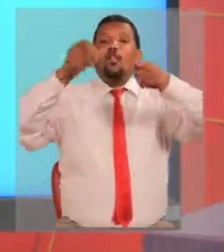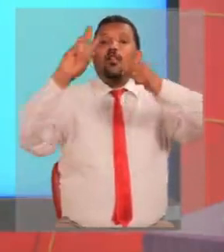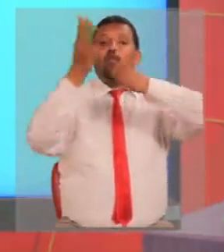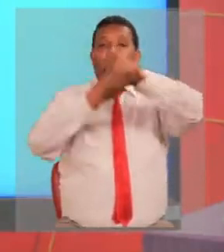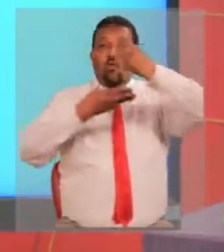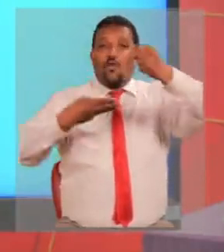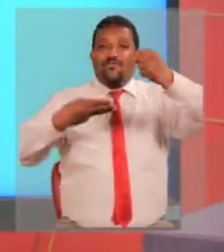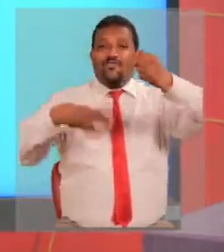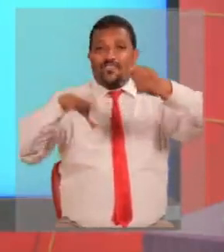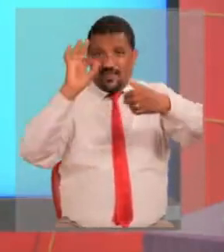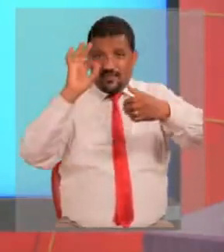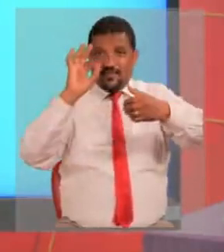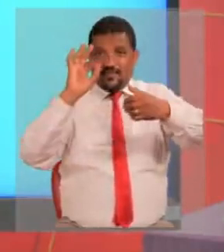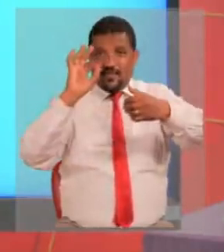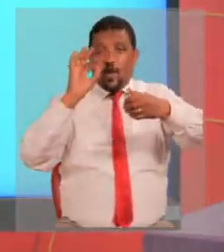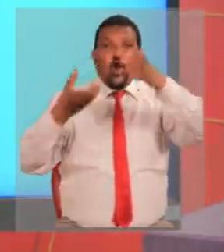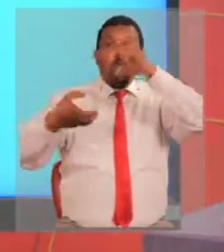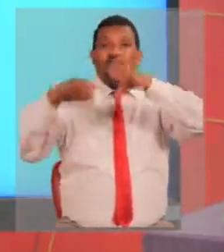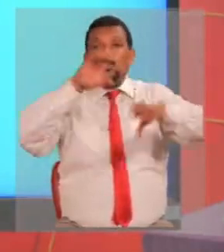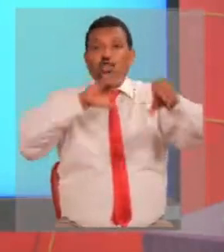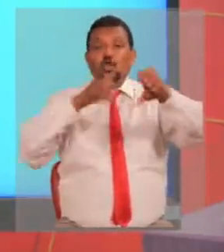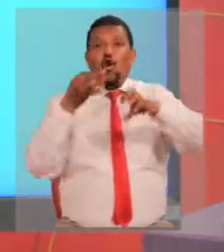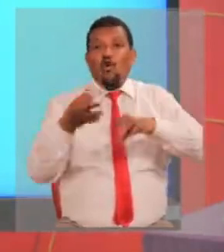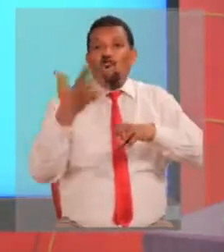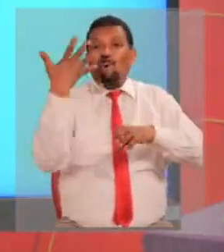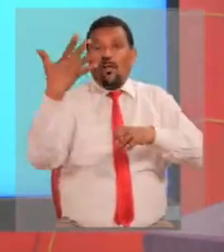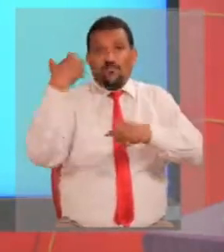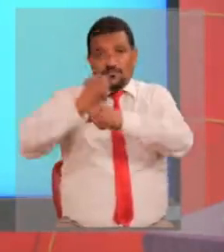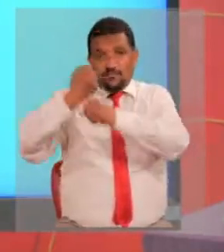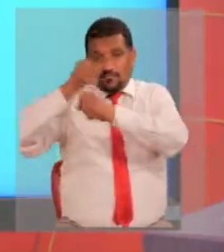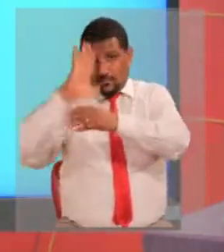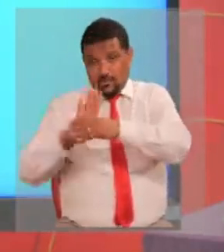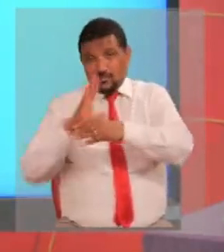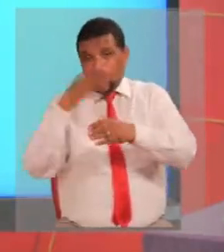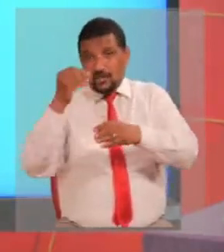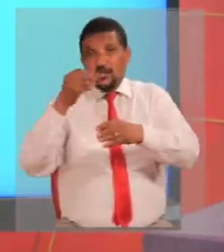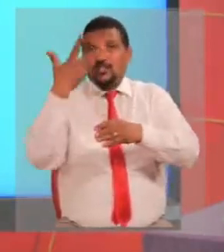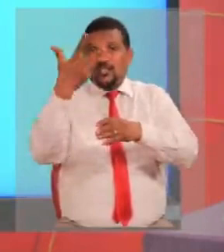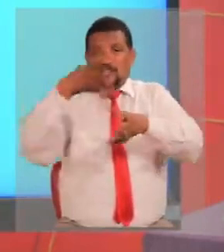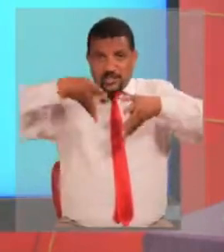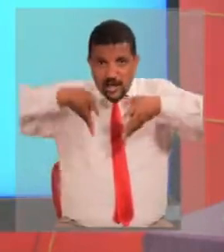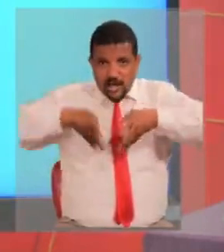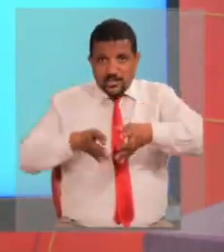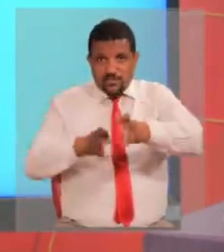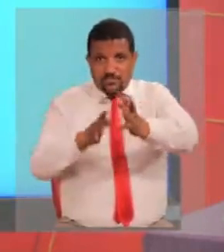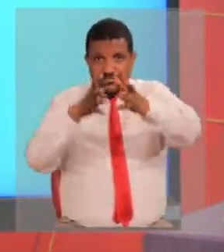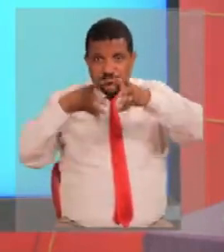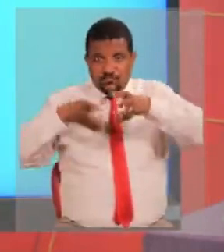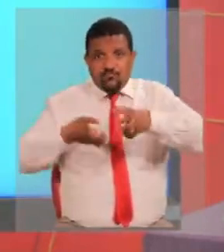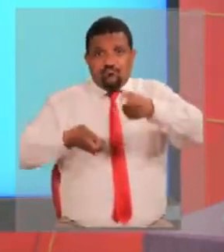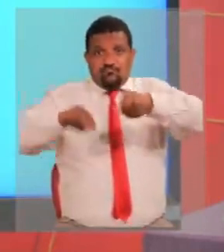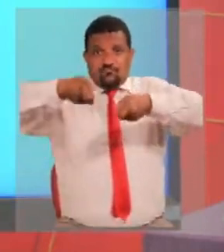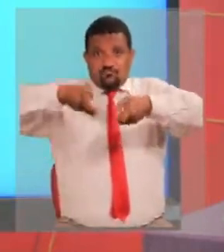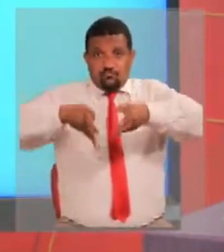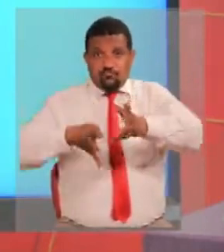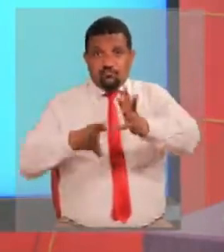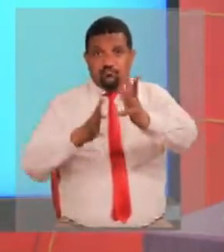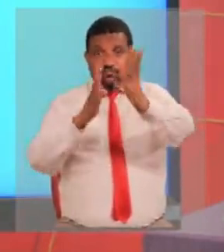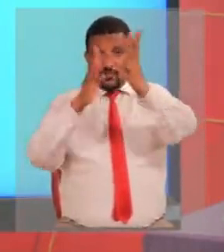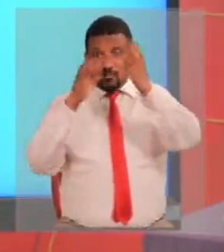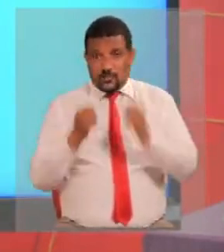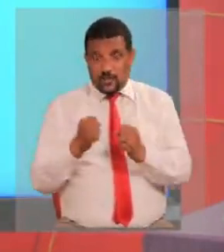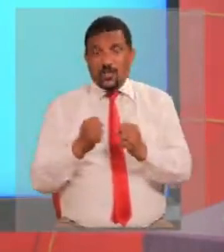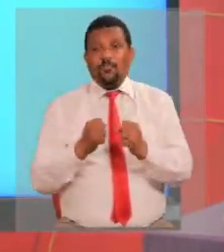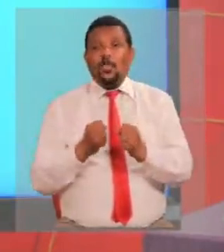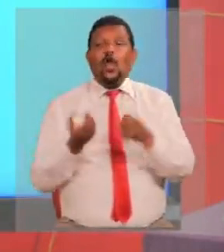weight from a combination of 5 labor and 3 tractor. And at combination D,